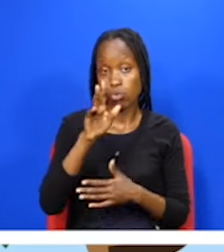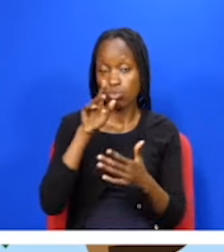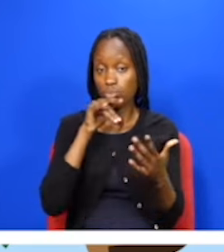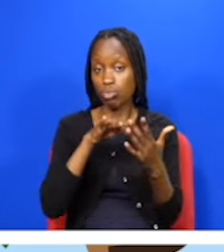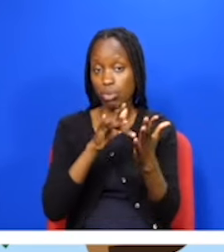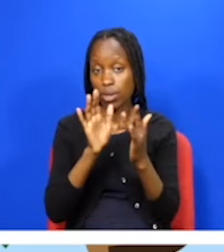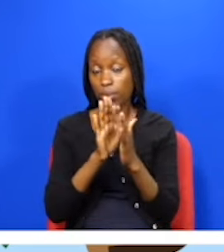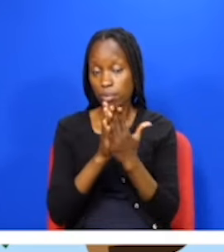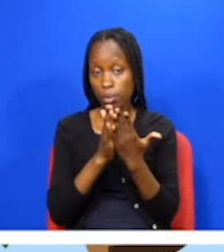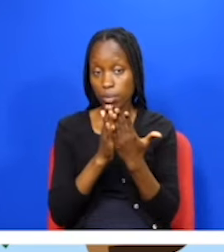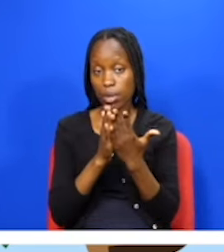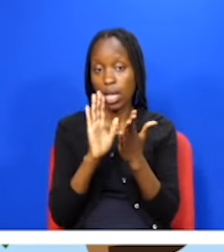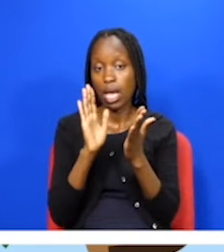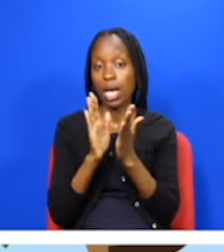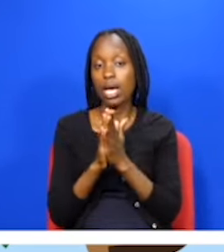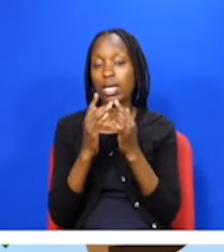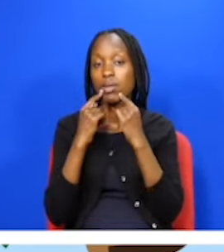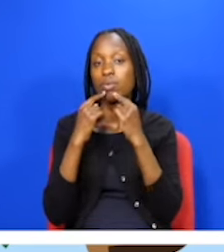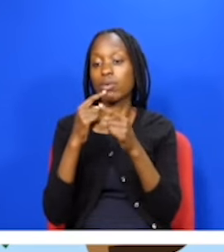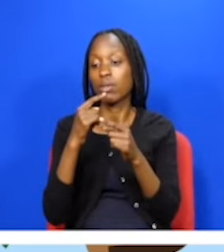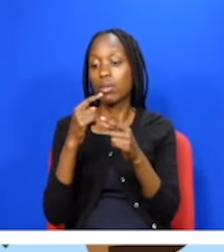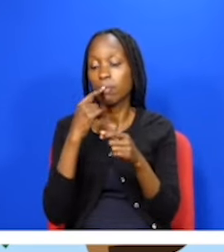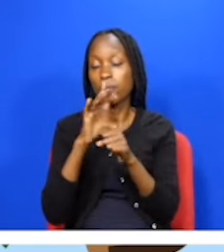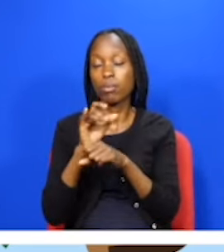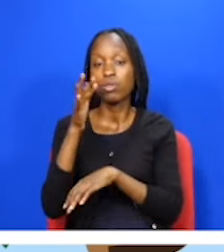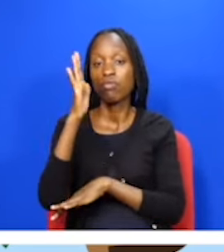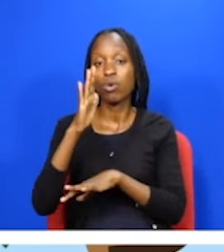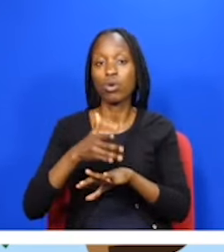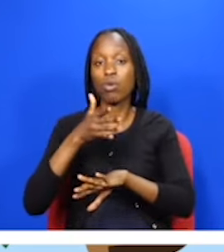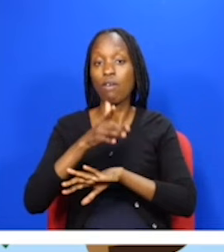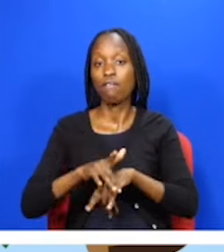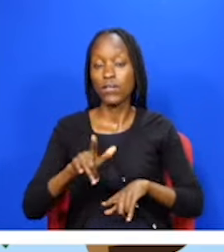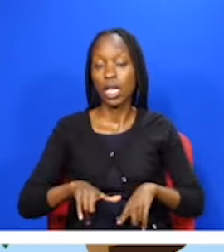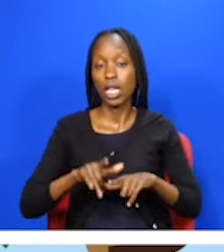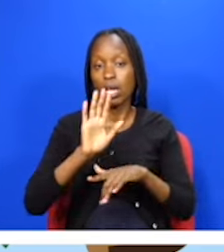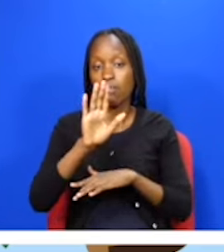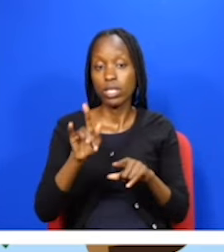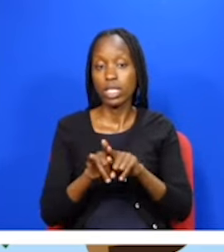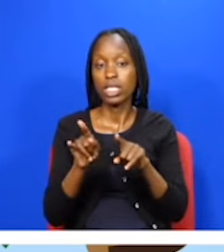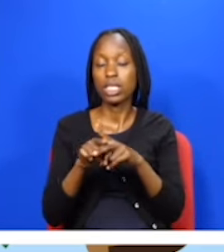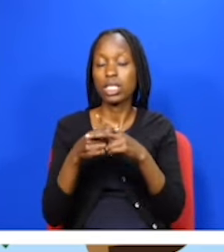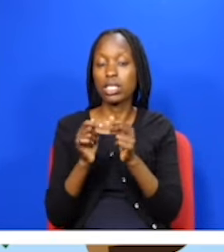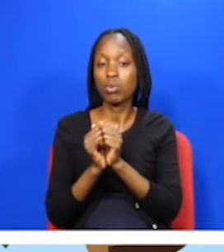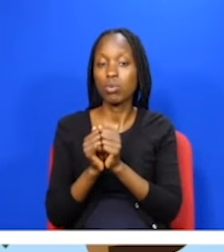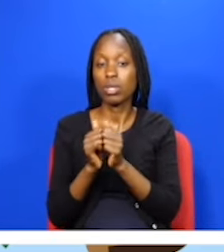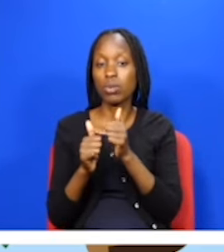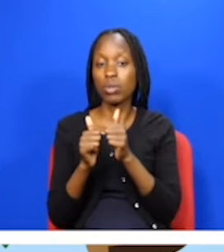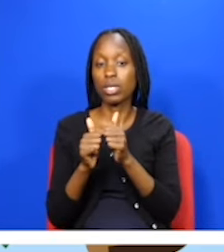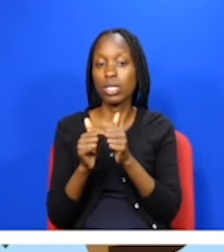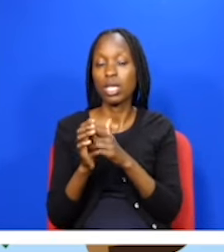you to proclaim the promises of God upon your life. And you can start with which book? The book